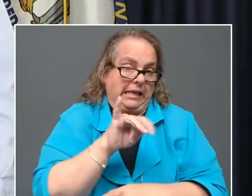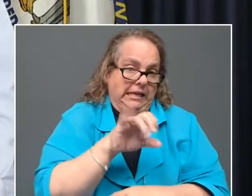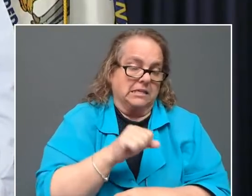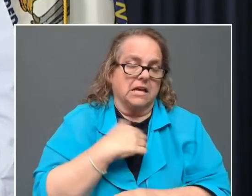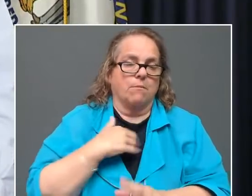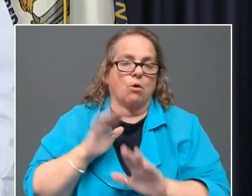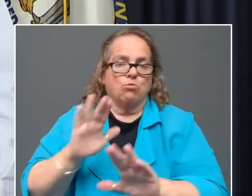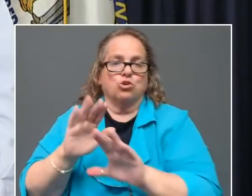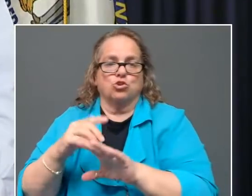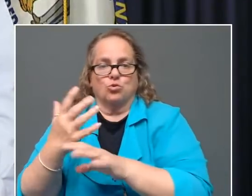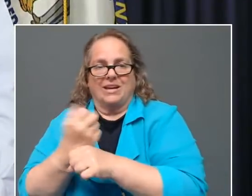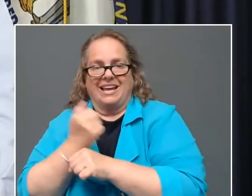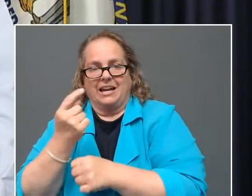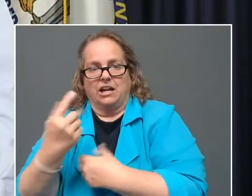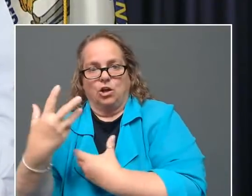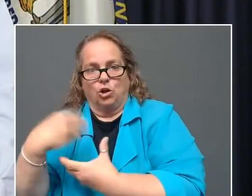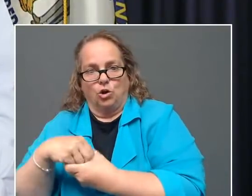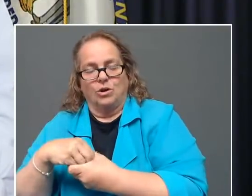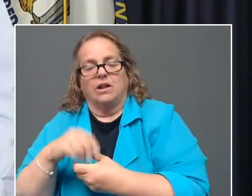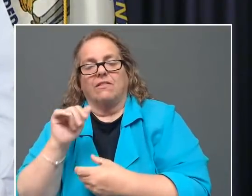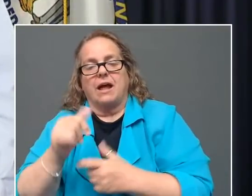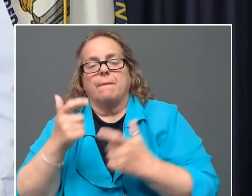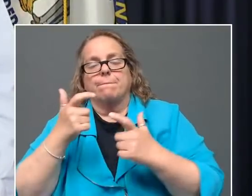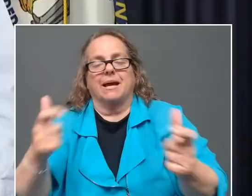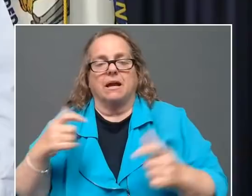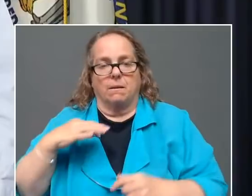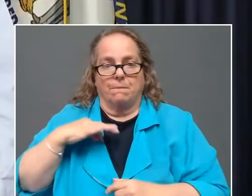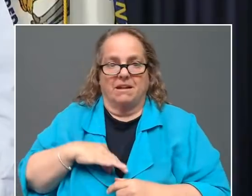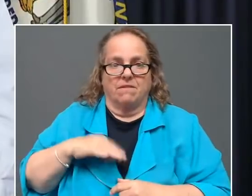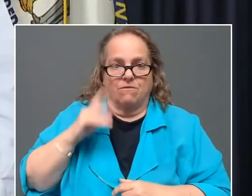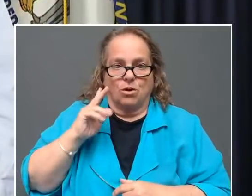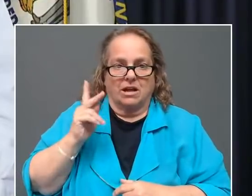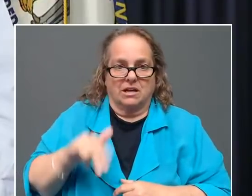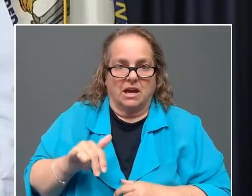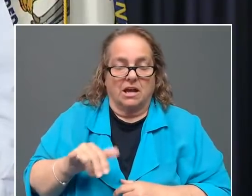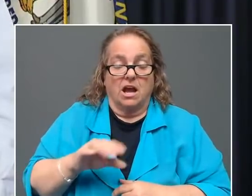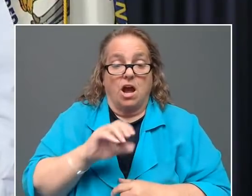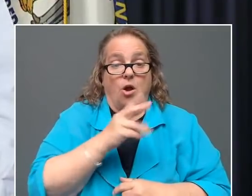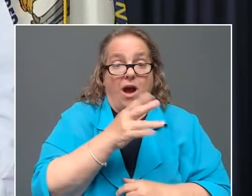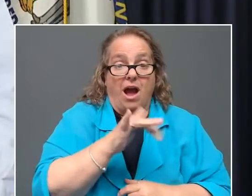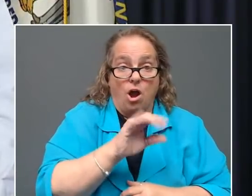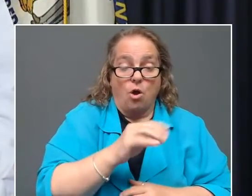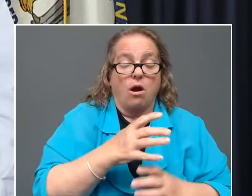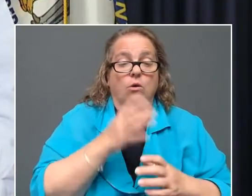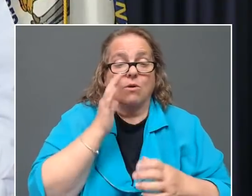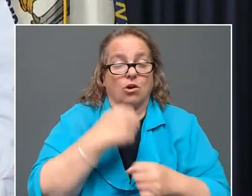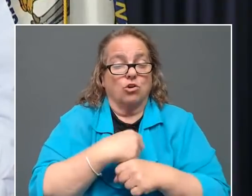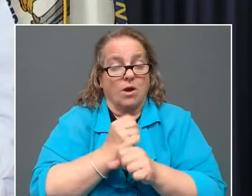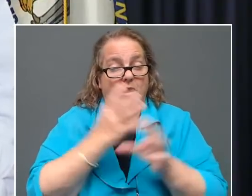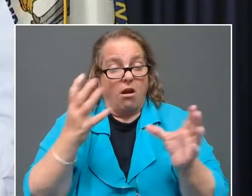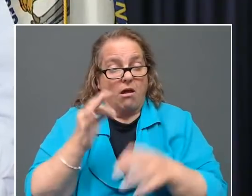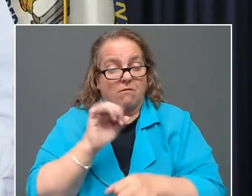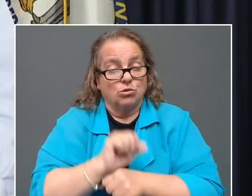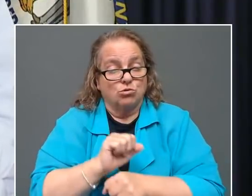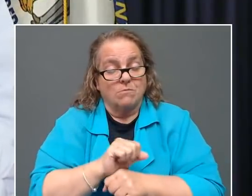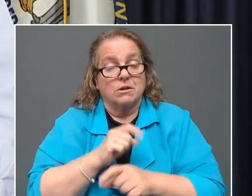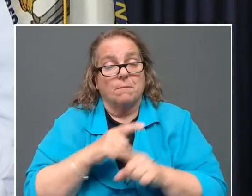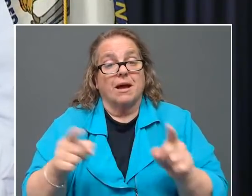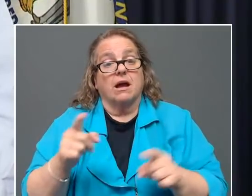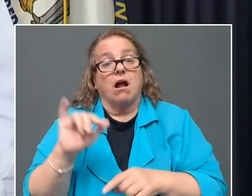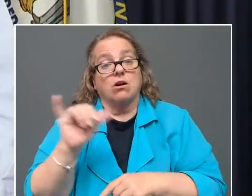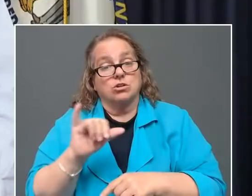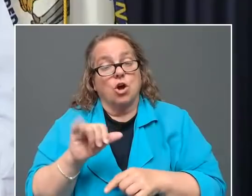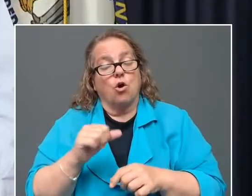a huge benefit for Kentucky and Ohio. It would create a lot of jobs, but more importantly, it would protect one of the most